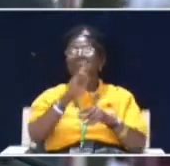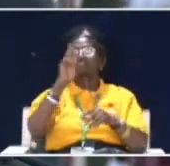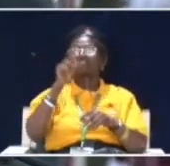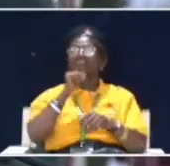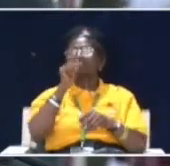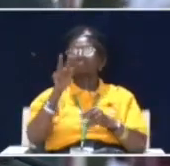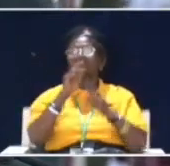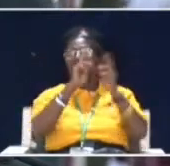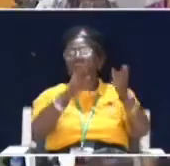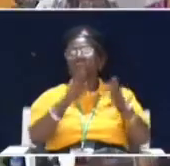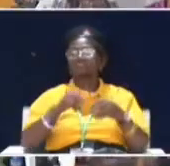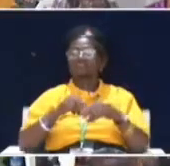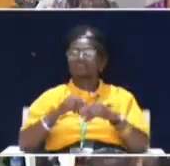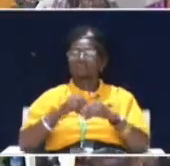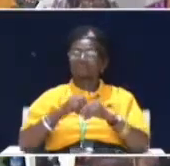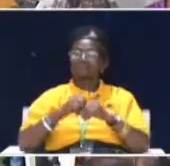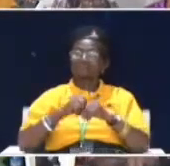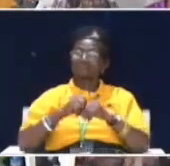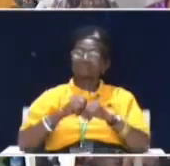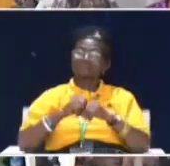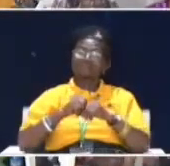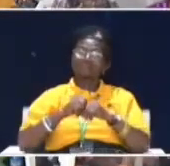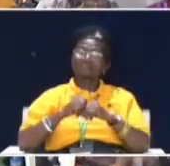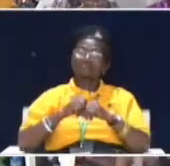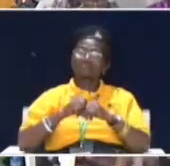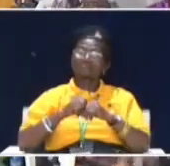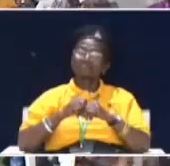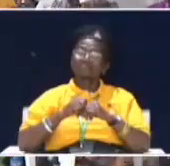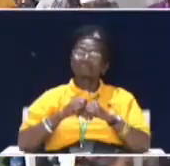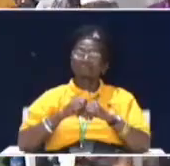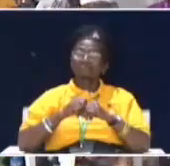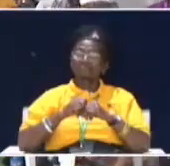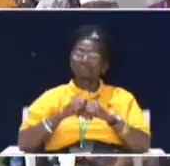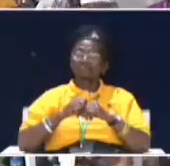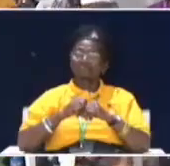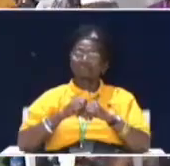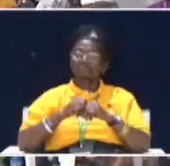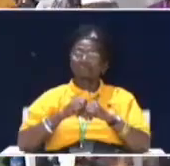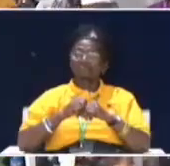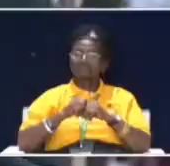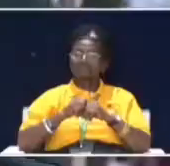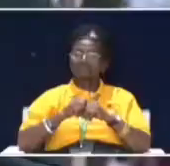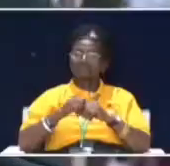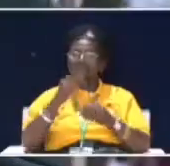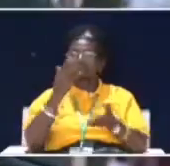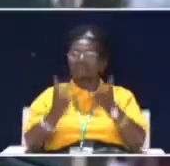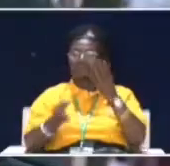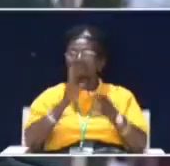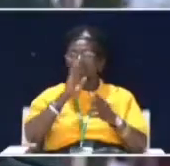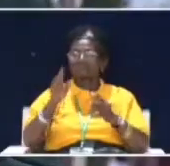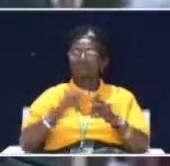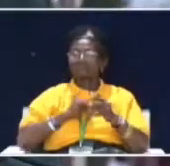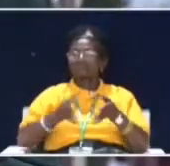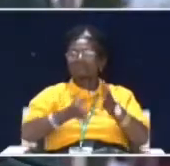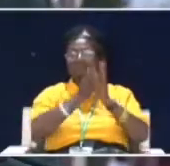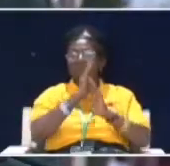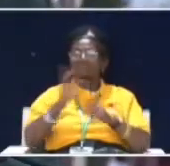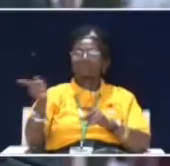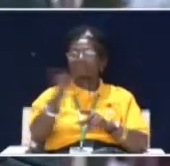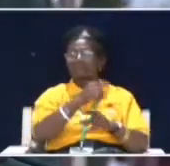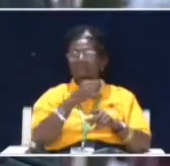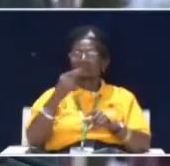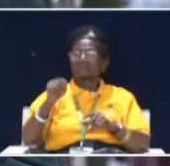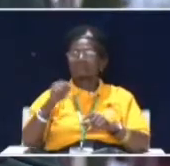ẹ ṣe ń dáhùn yìí kò dá mi lójú pé ẹ ti ohun tí ẹ ń sọ pé ó yé yín. Maybe I should ask you the question. Jẹ́ kí n bèrè lẹ́ẹ̀kan